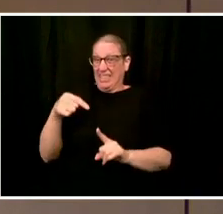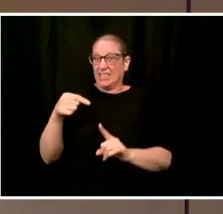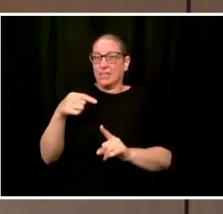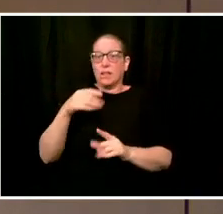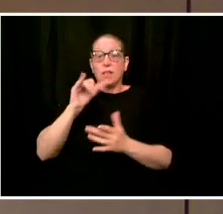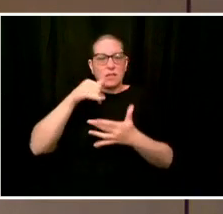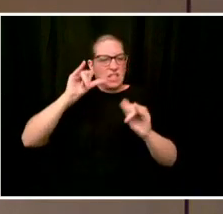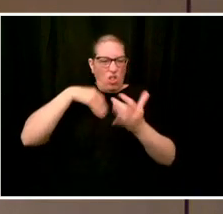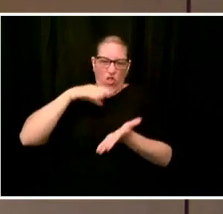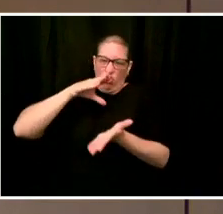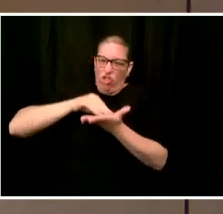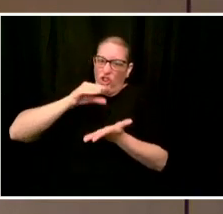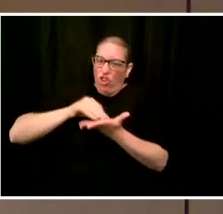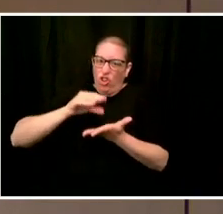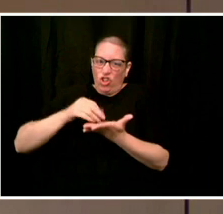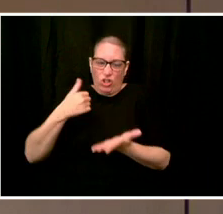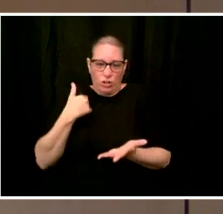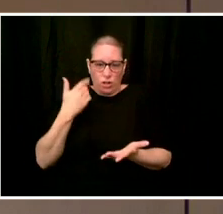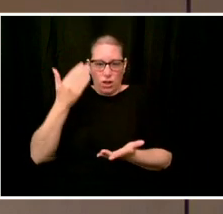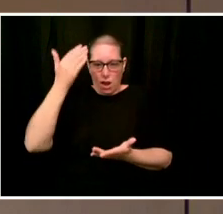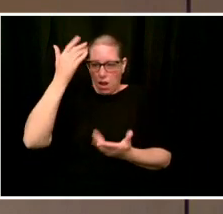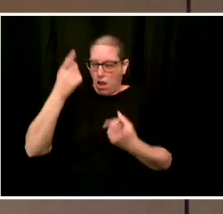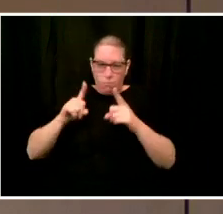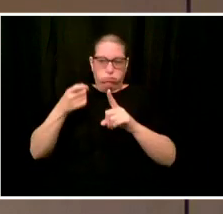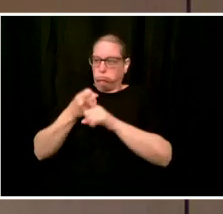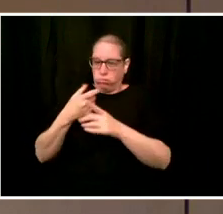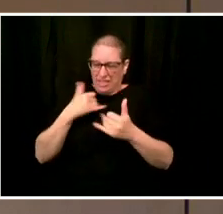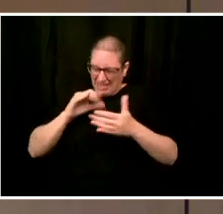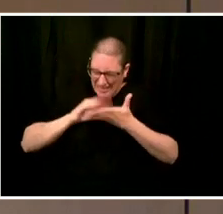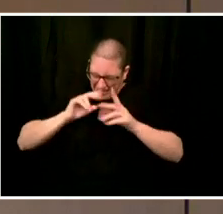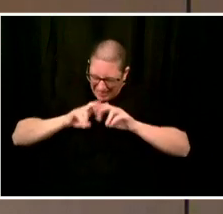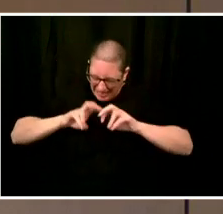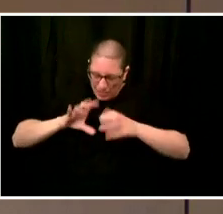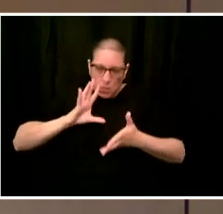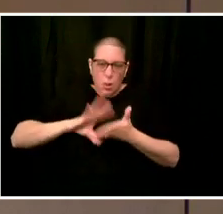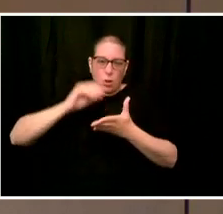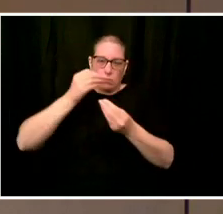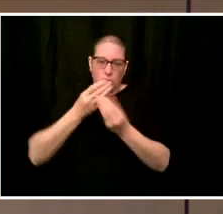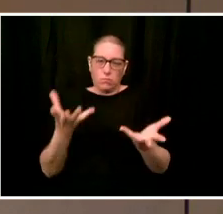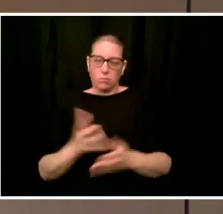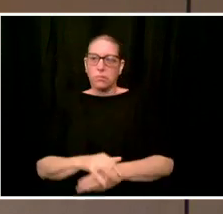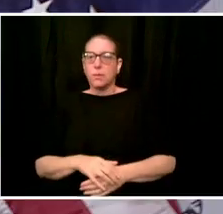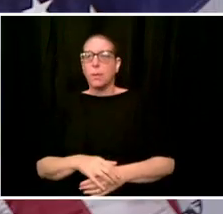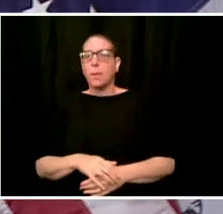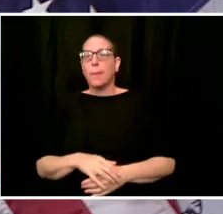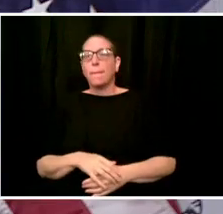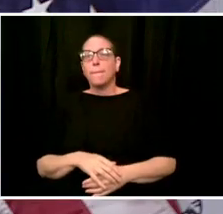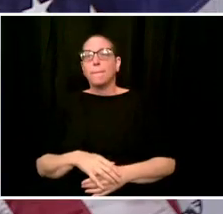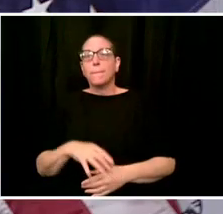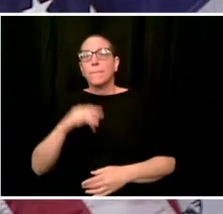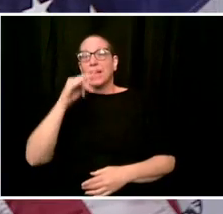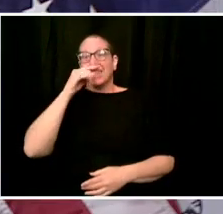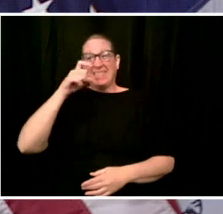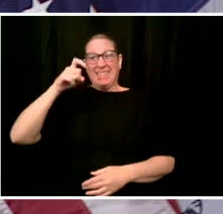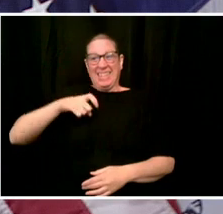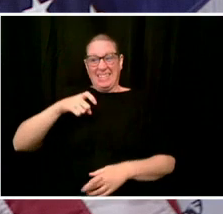testing will do everything to make it available for them. Dr. Perea-Hense, you want to add? I